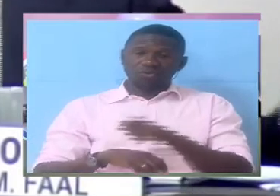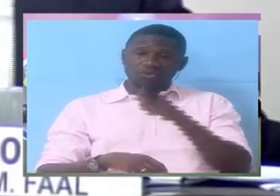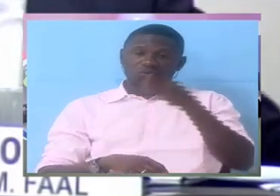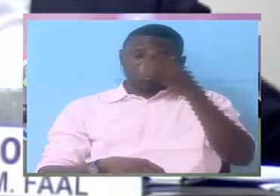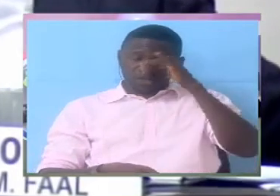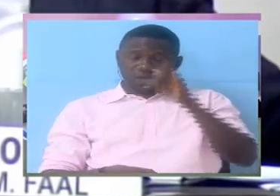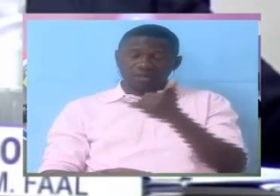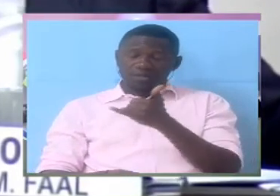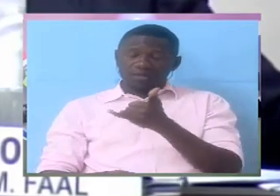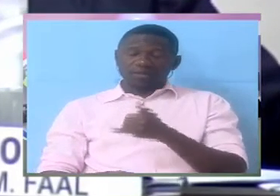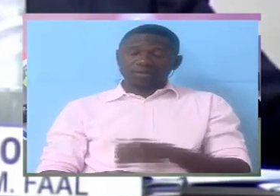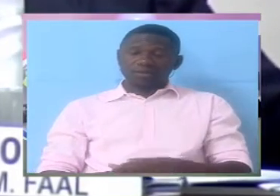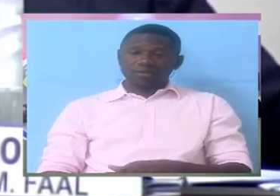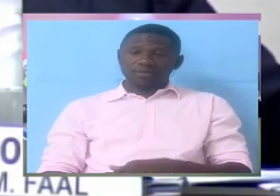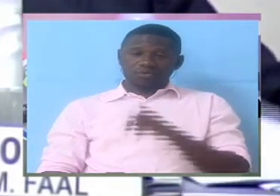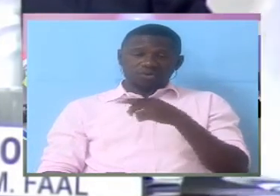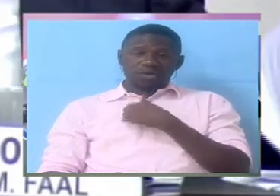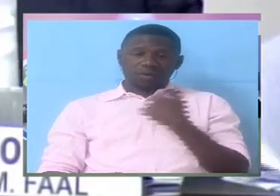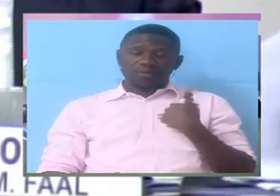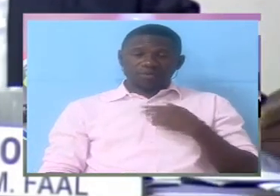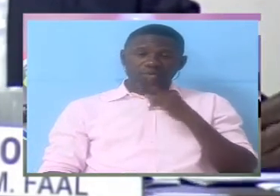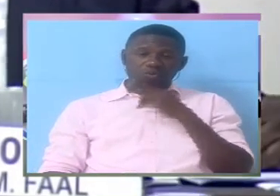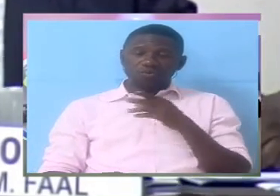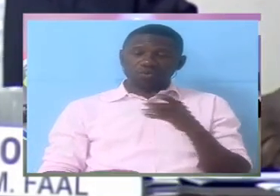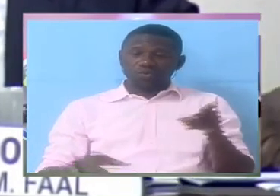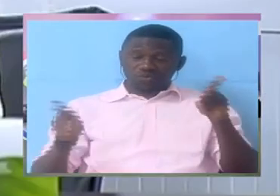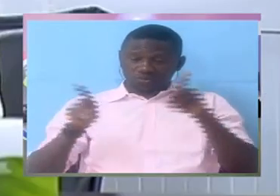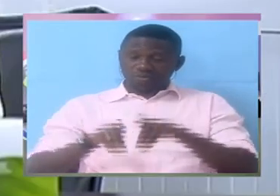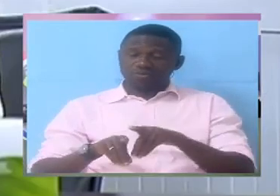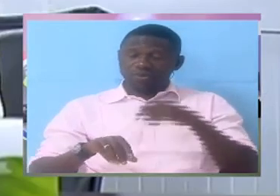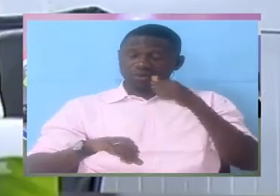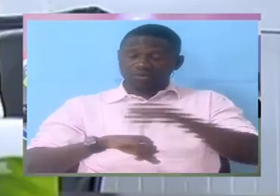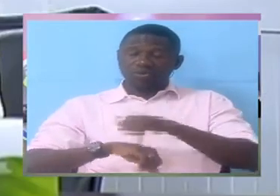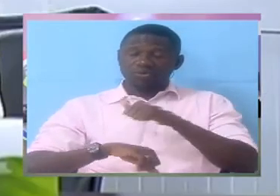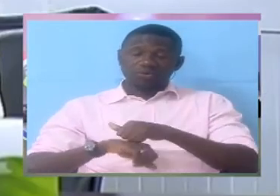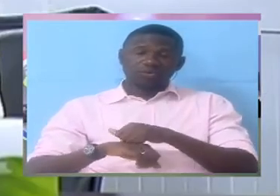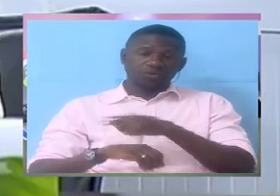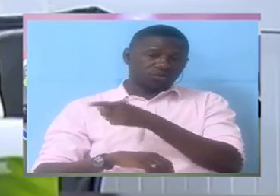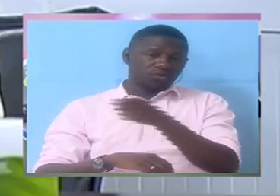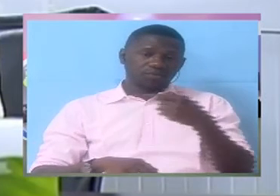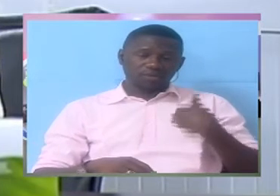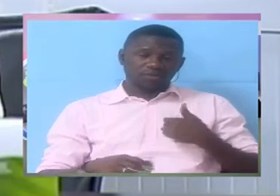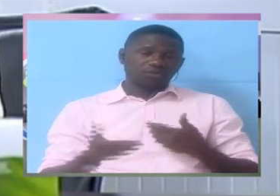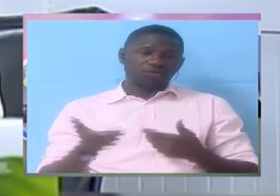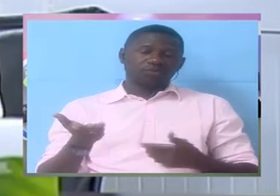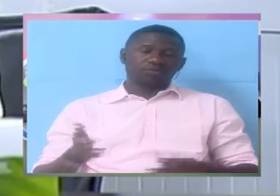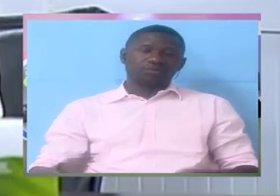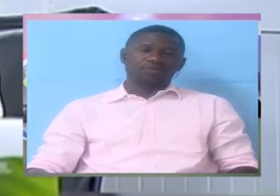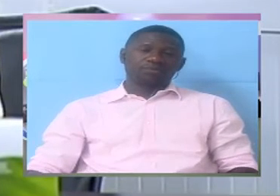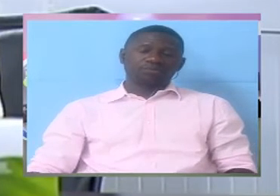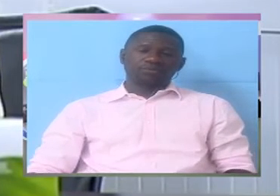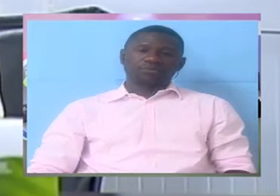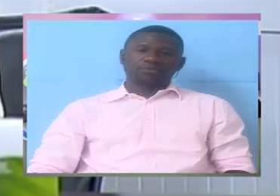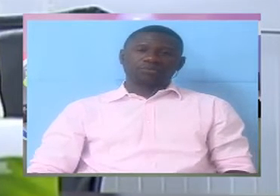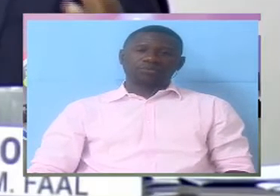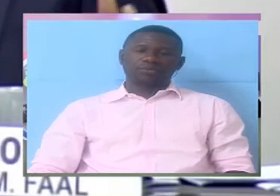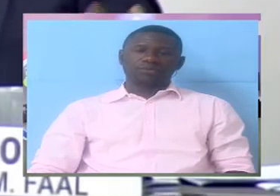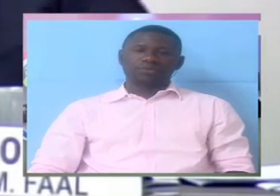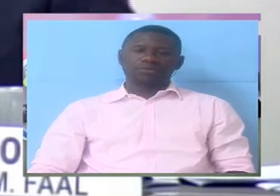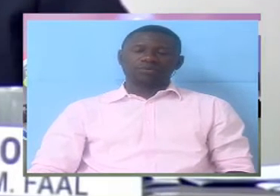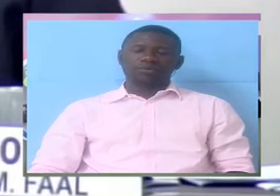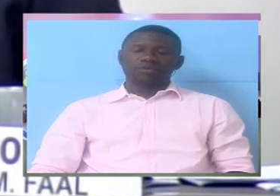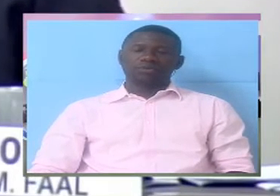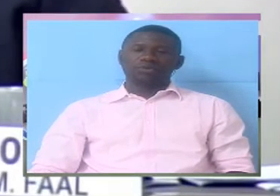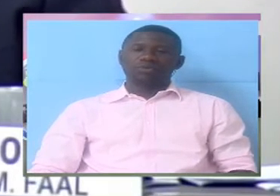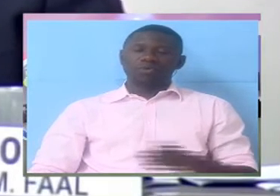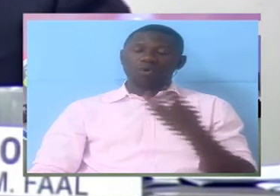to that you are the people who physically perpetrated the torture. So in fact, when